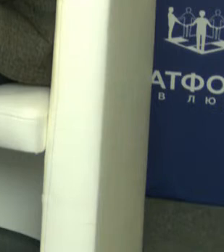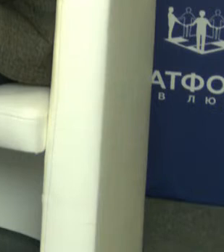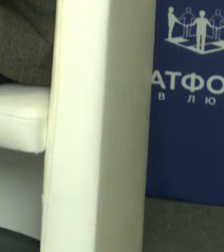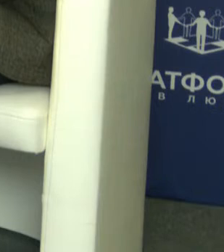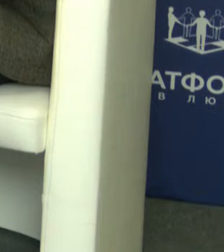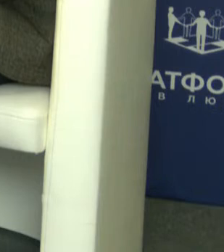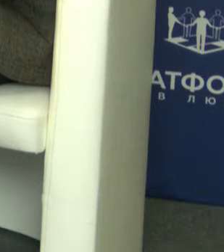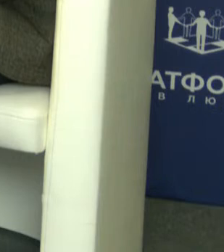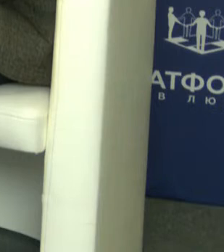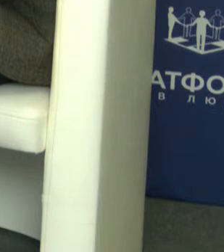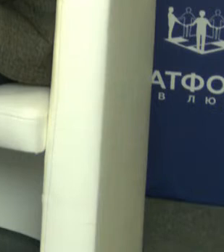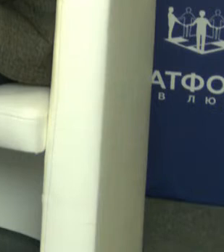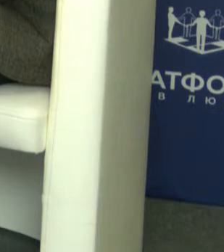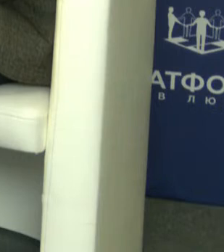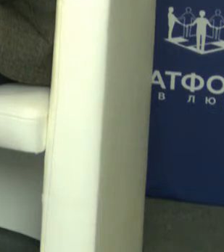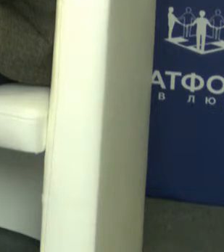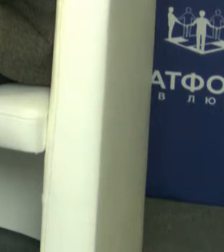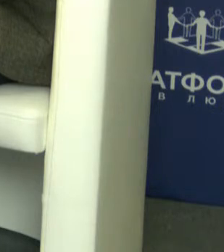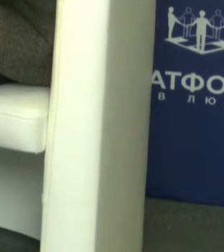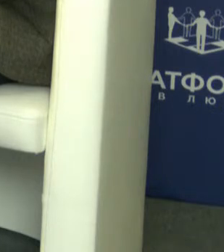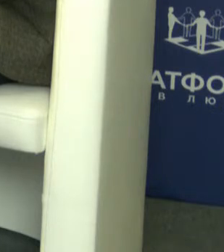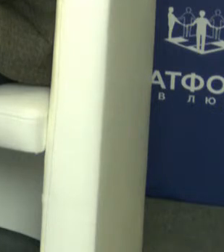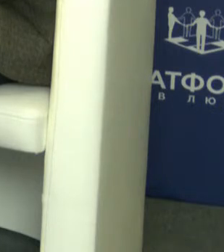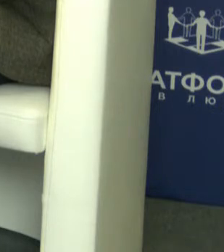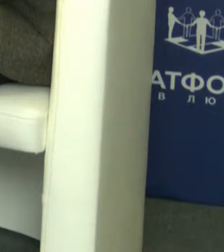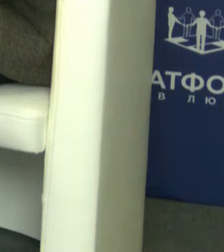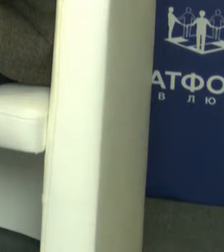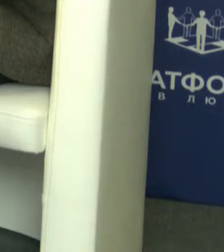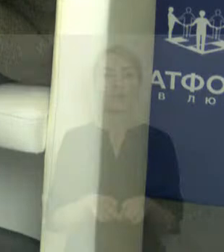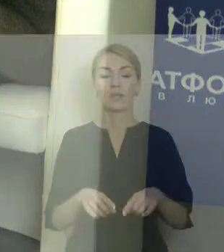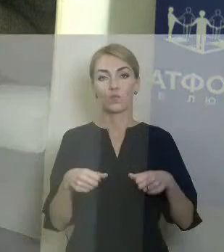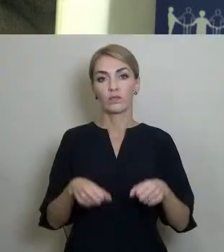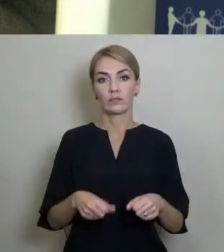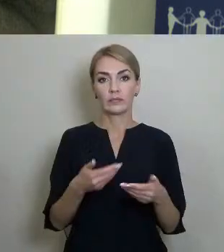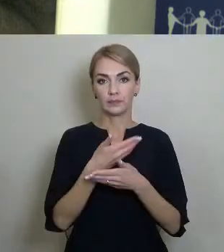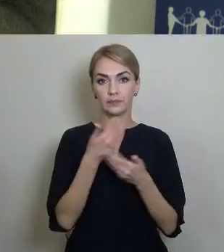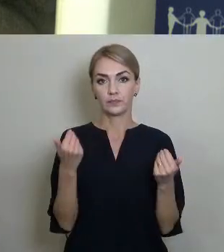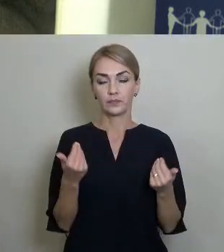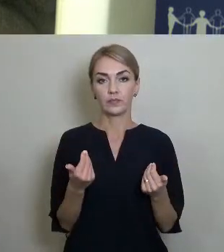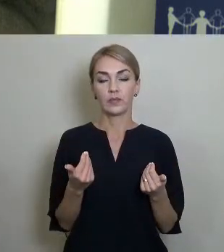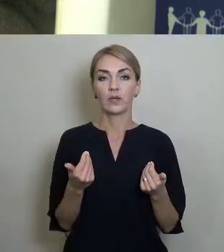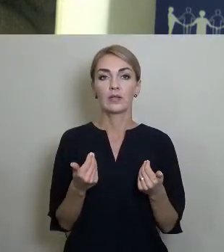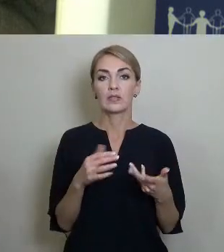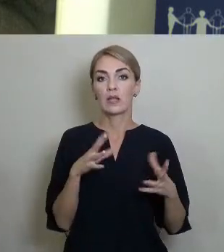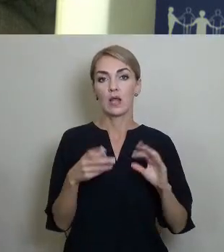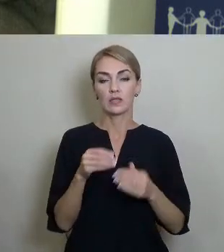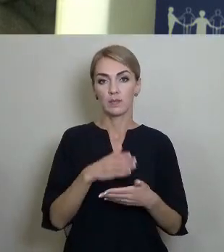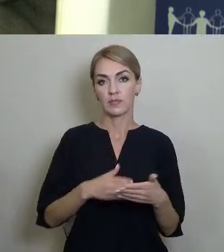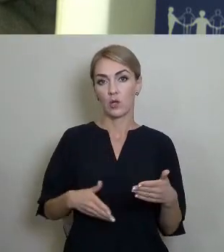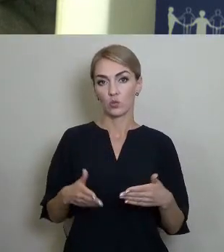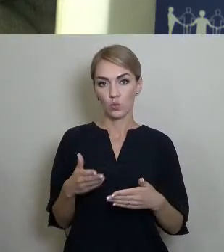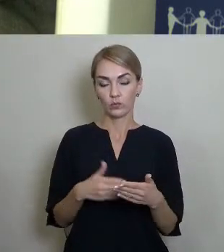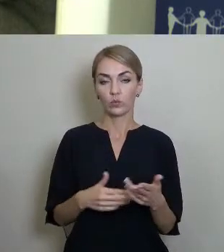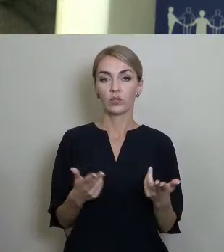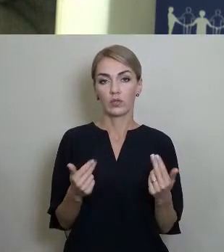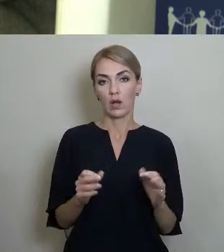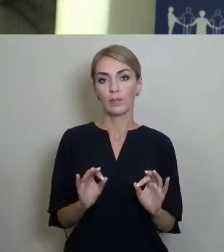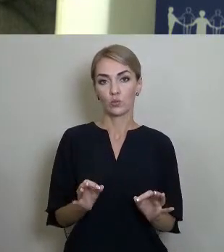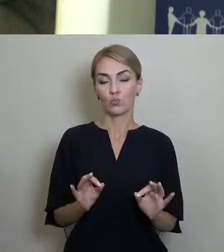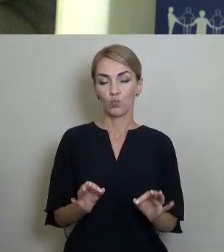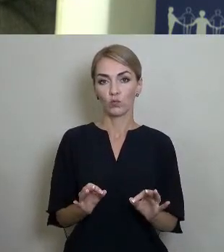held properly, then we have to understand that they don't have any discretionary powers and they can be contested,